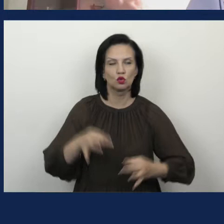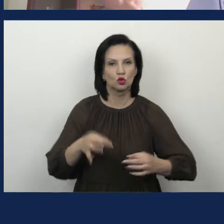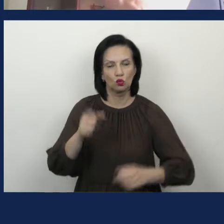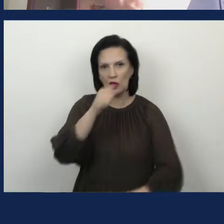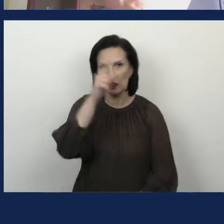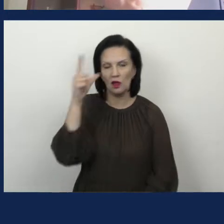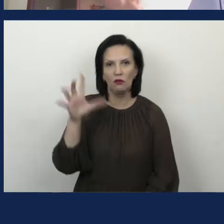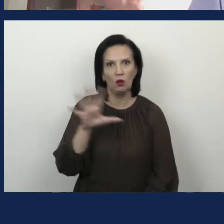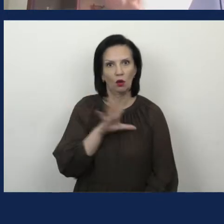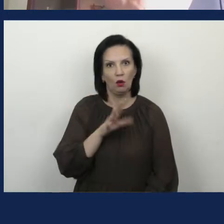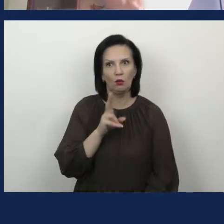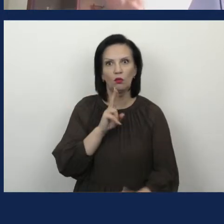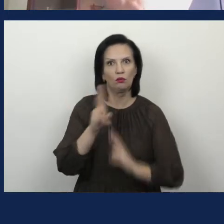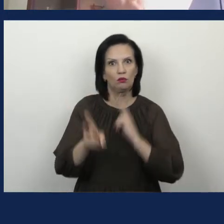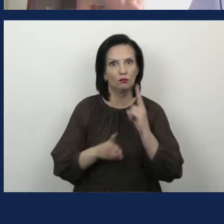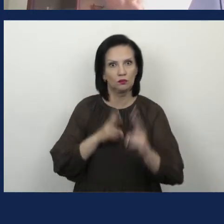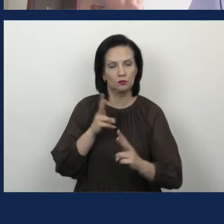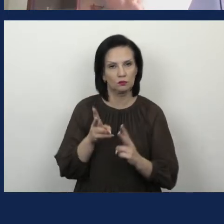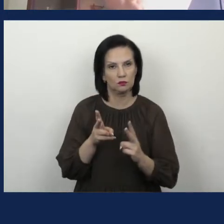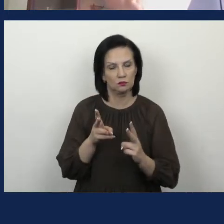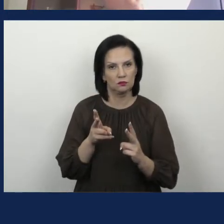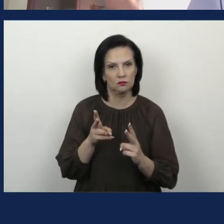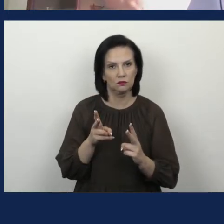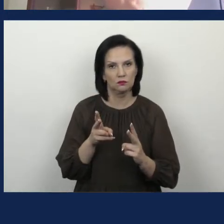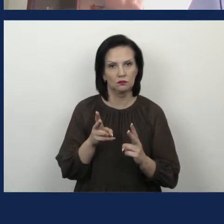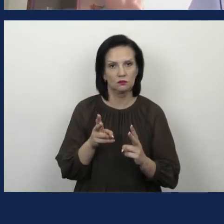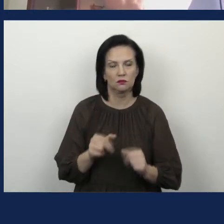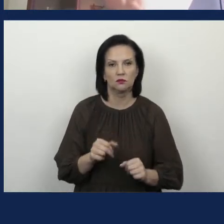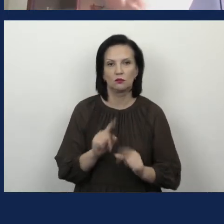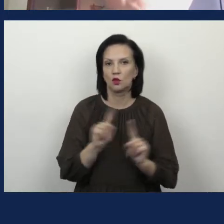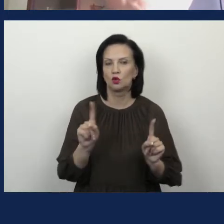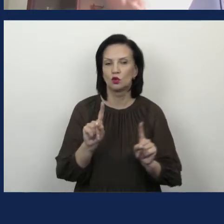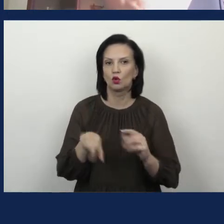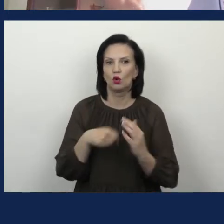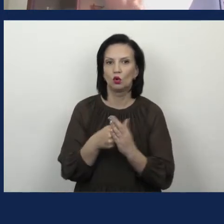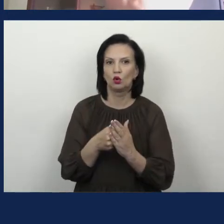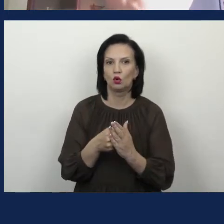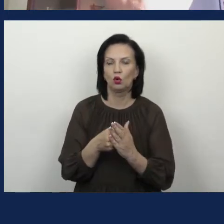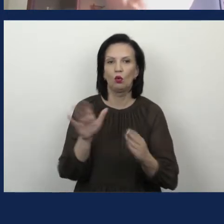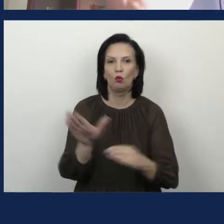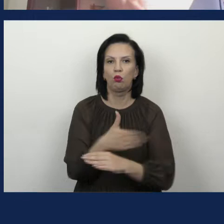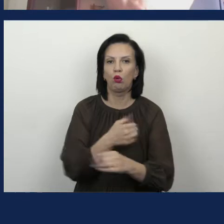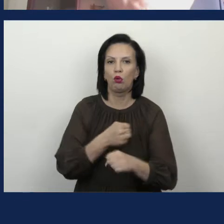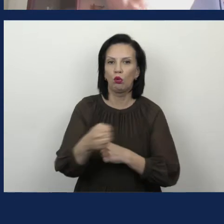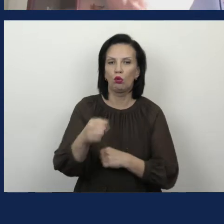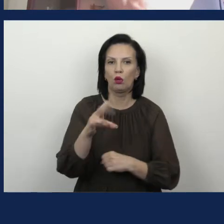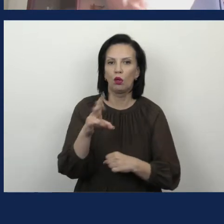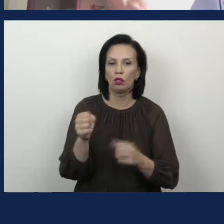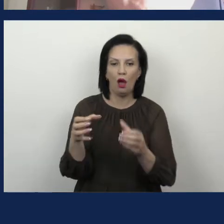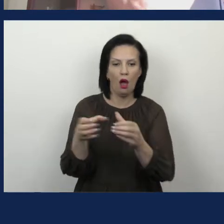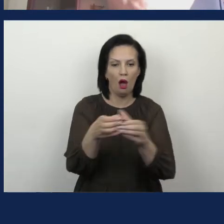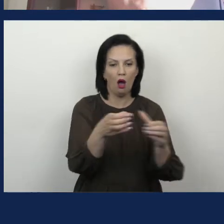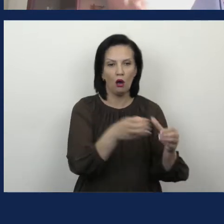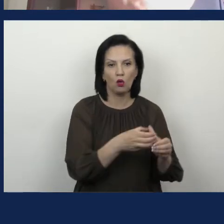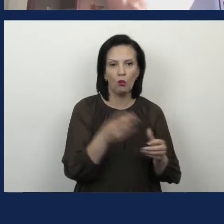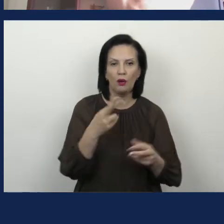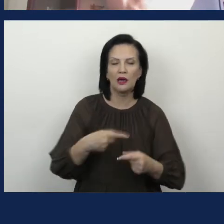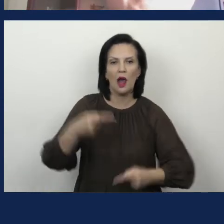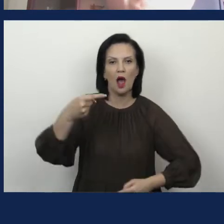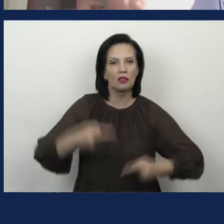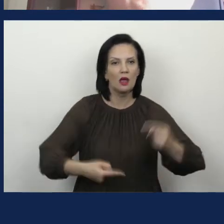complaint where the grouping on the candidates for the debates in the national television